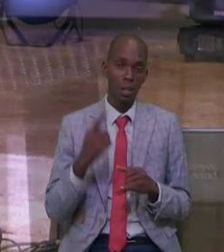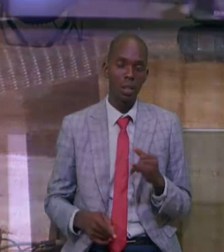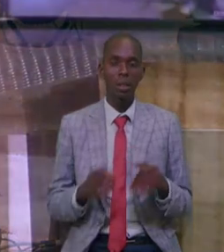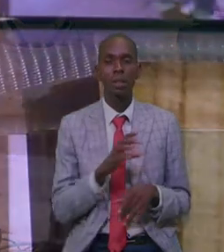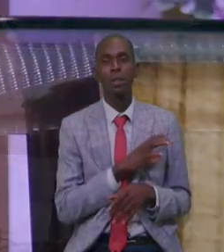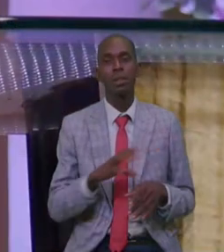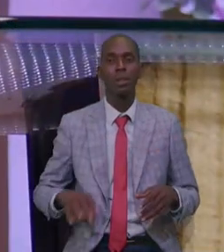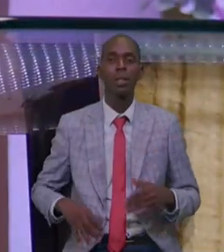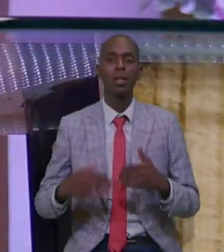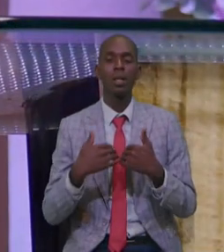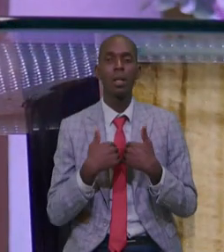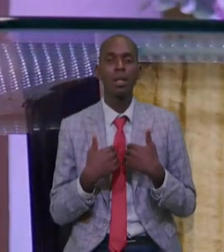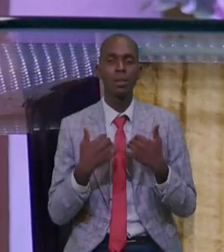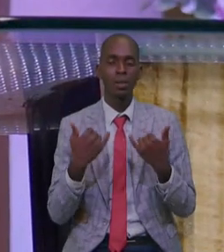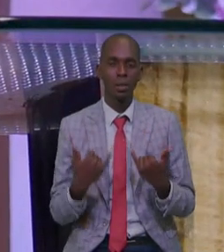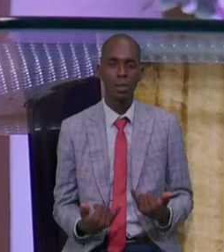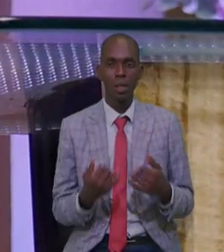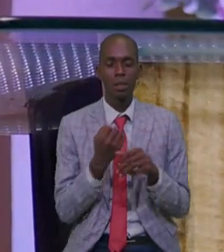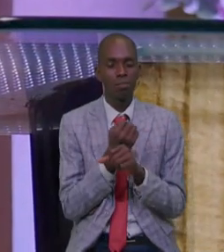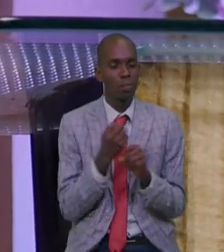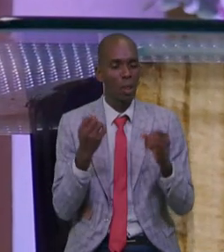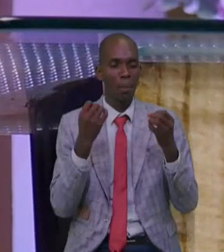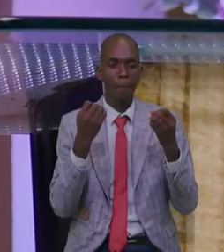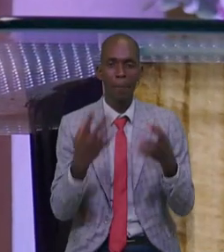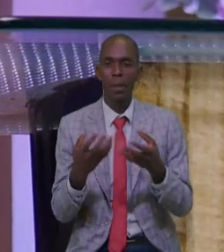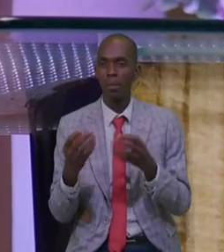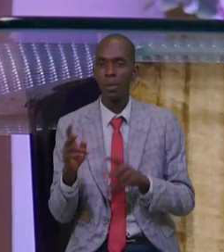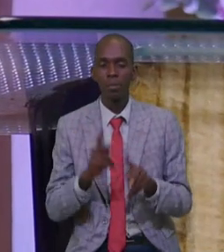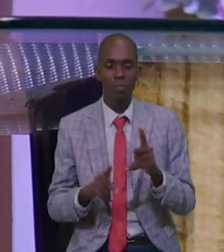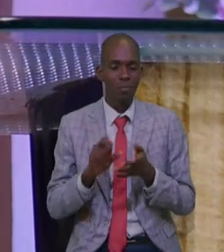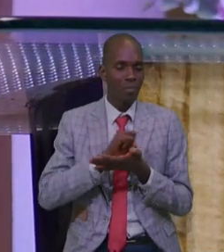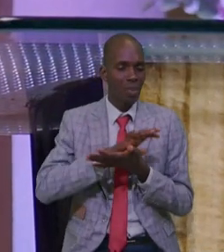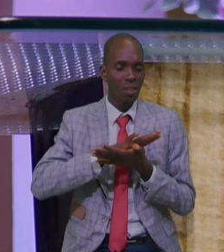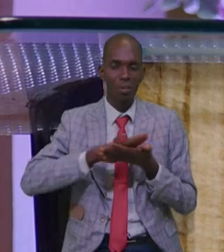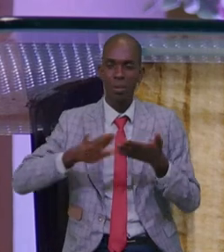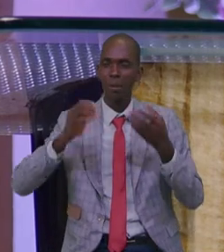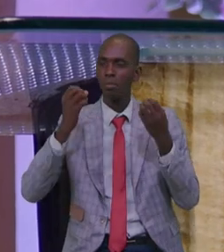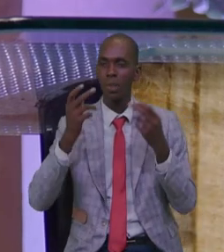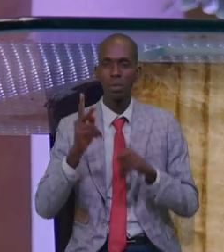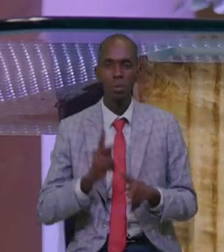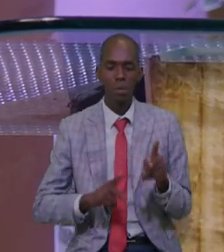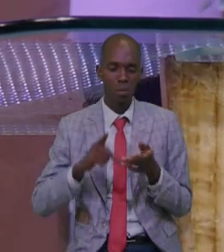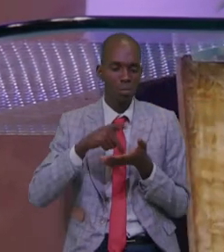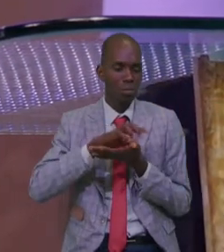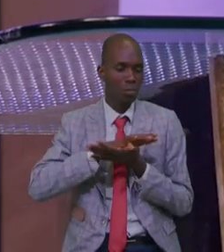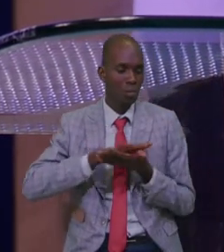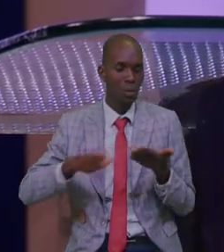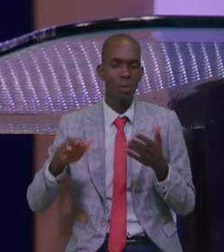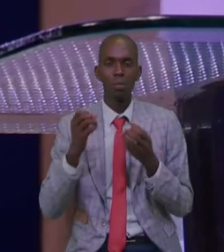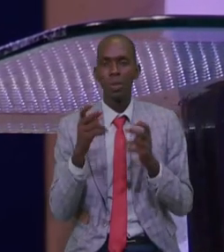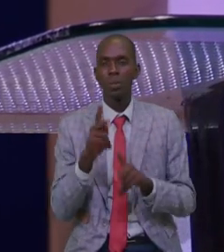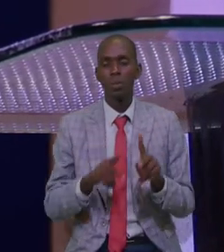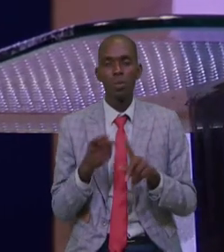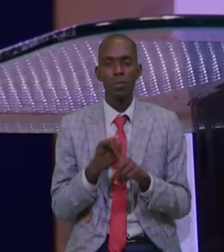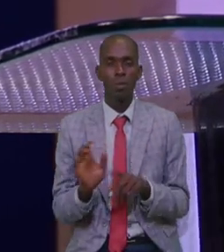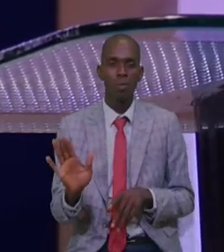has now, he has now saved many people, he sanctified many people, he purged them from their sins, he